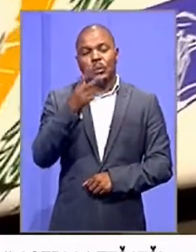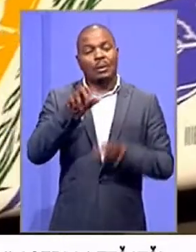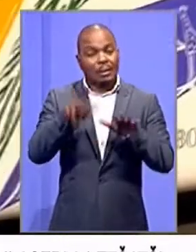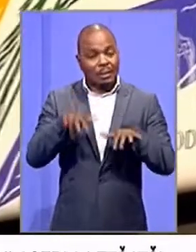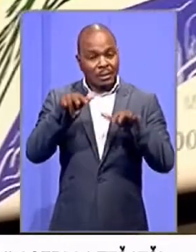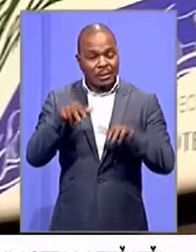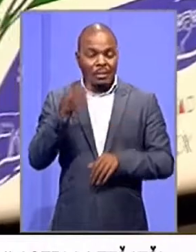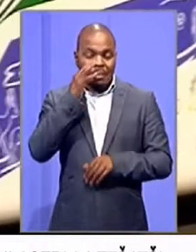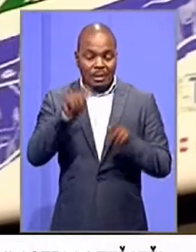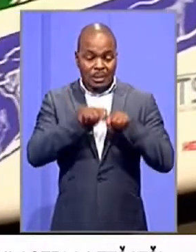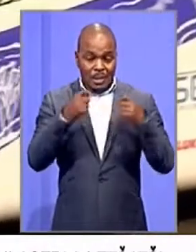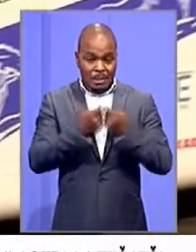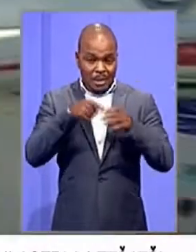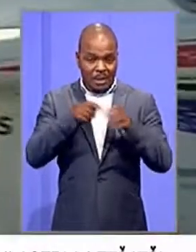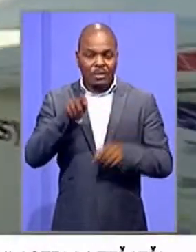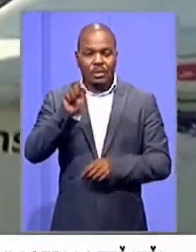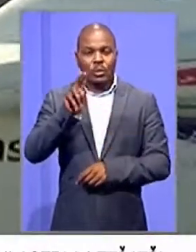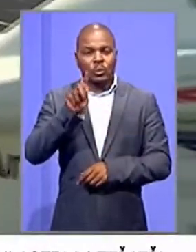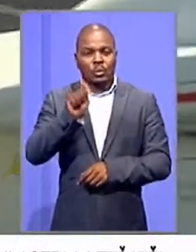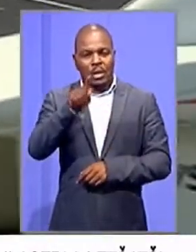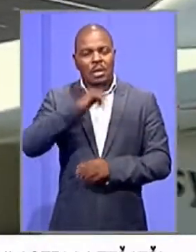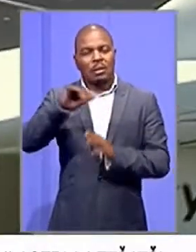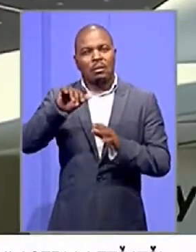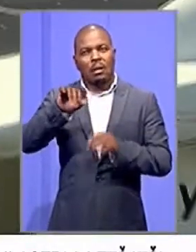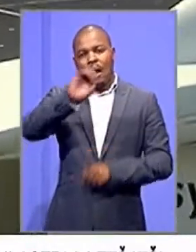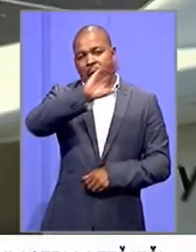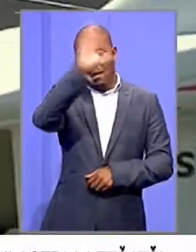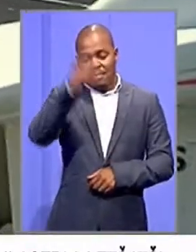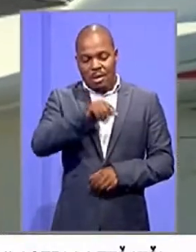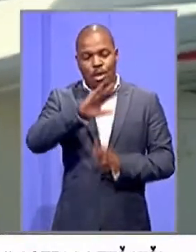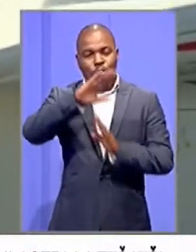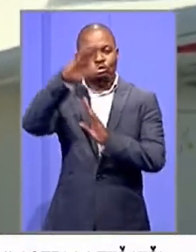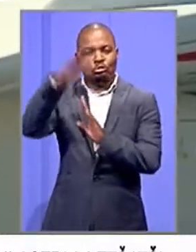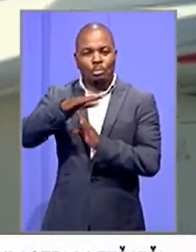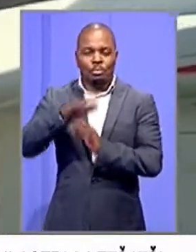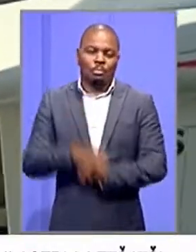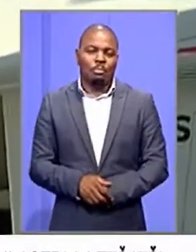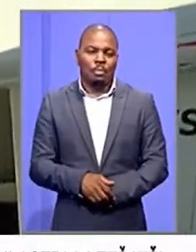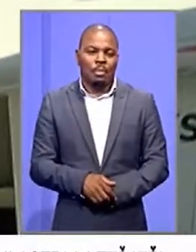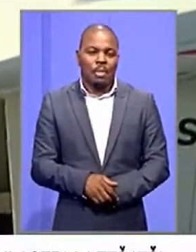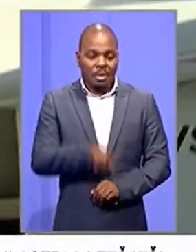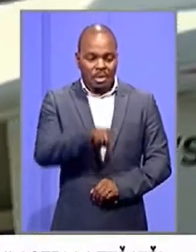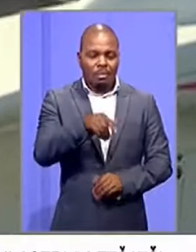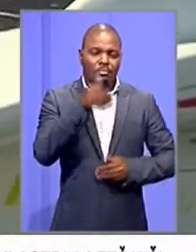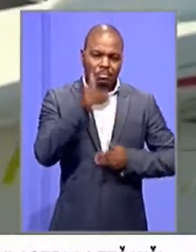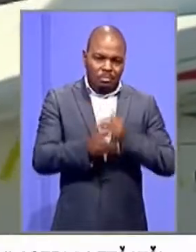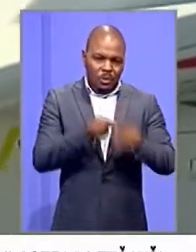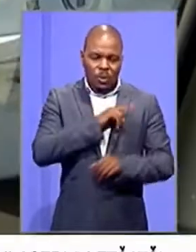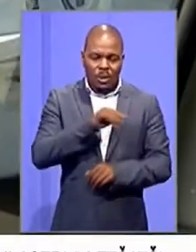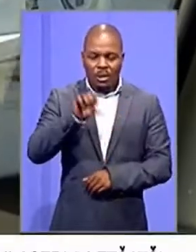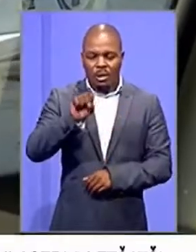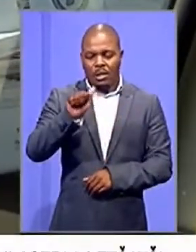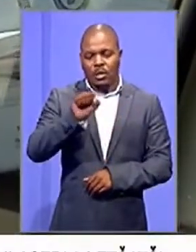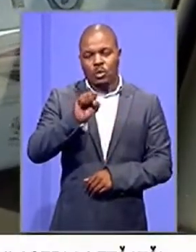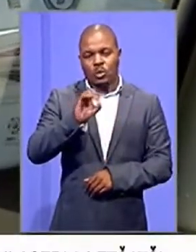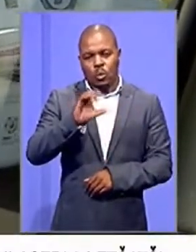sa Sanchesa sa TUT se mo maemong a ntlha mo kontinenteng. Loeto lo ke go ipaakanyetsa sa Sol Solar